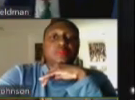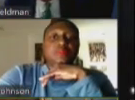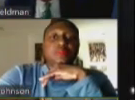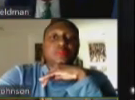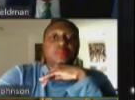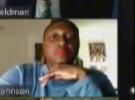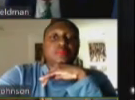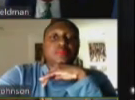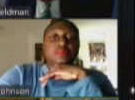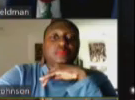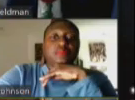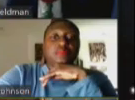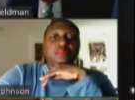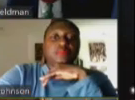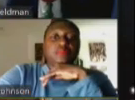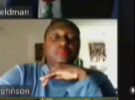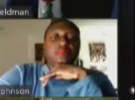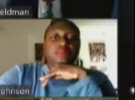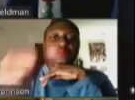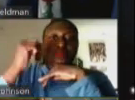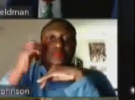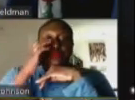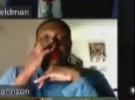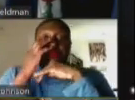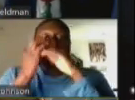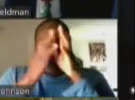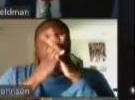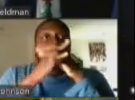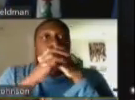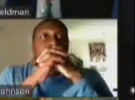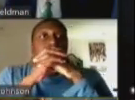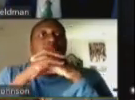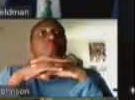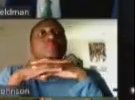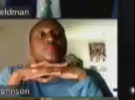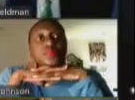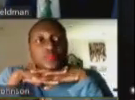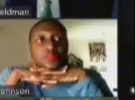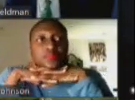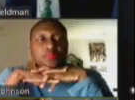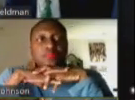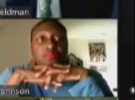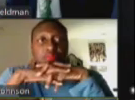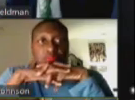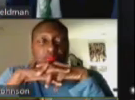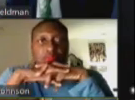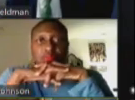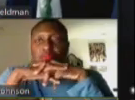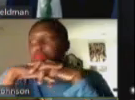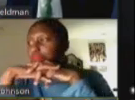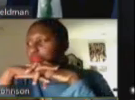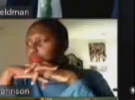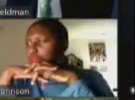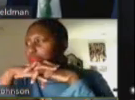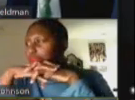South 16th, no question. Tremendous pedestrian activity happening south of Archer Road as well.